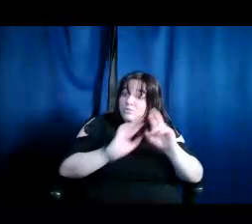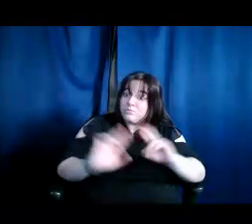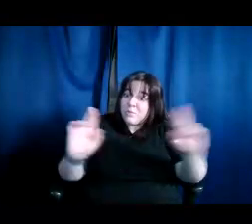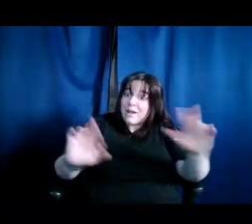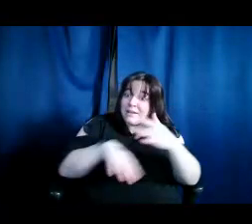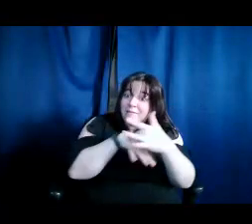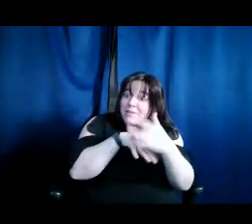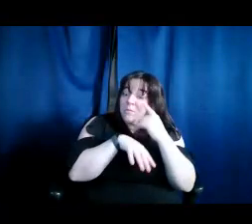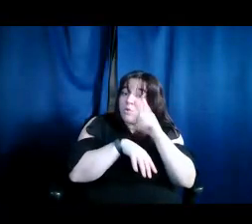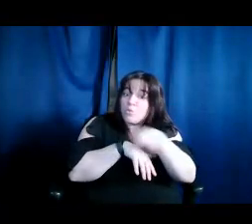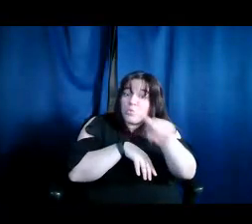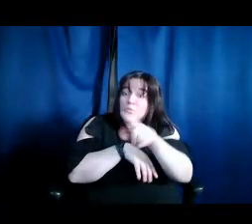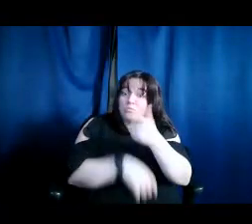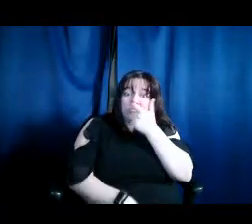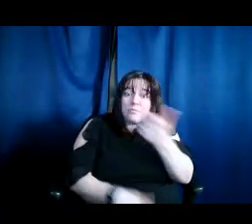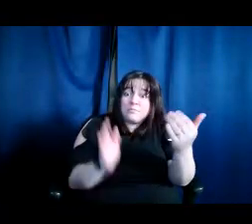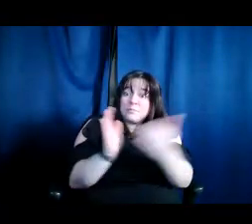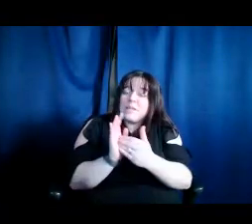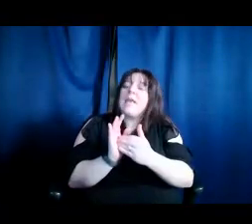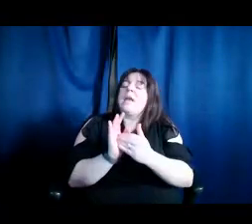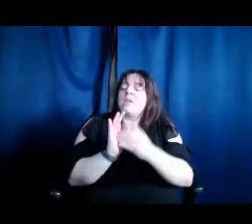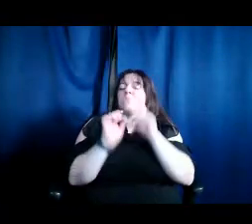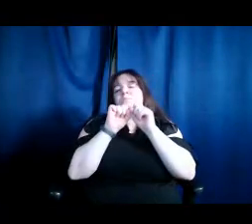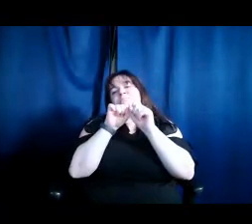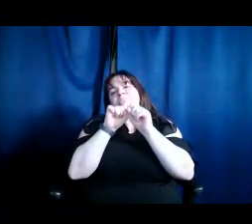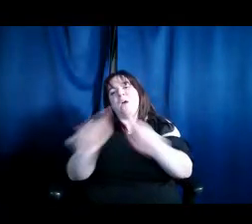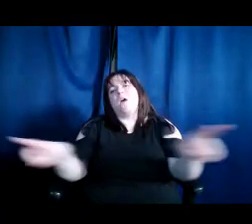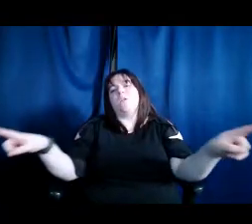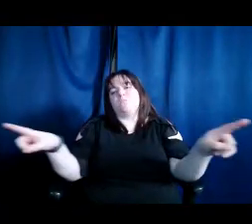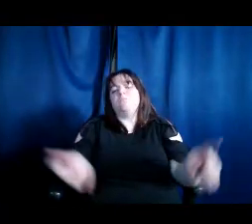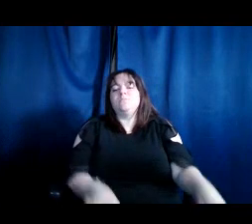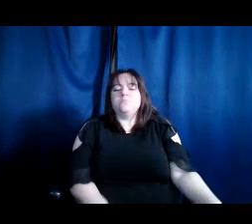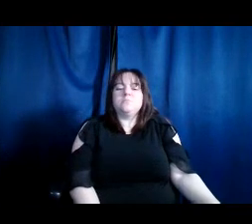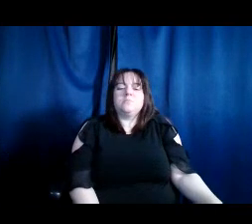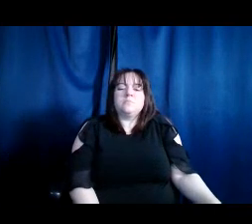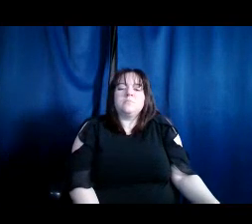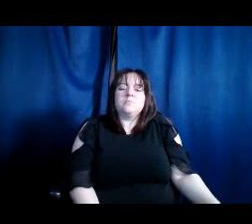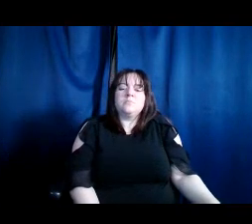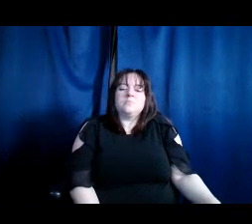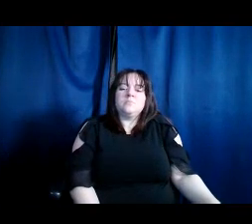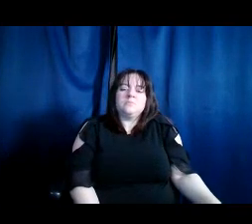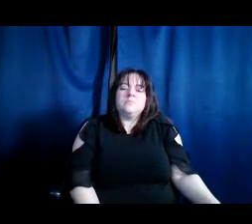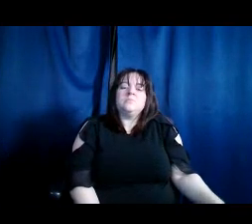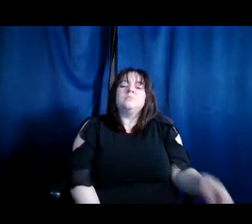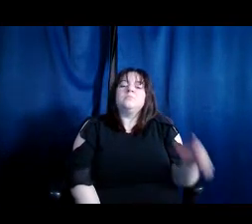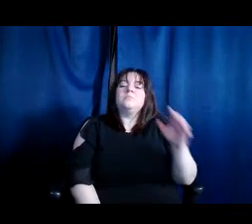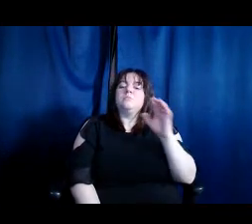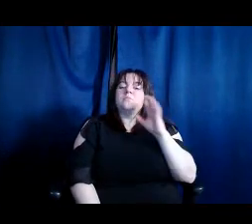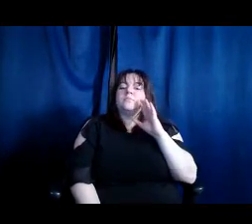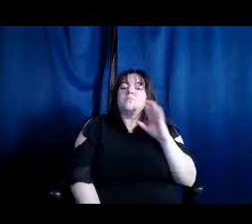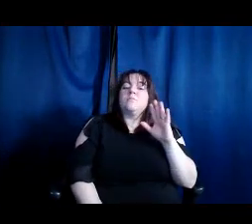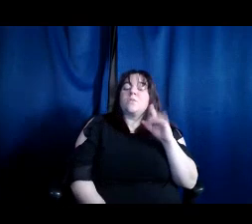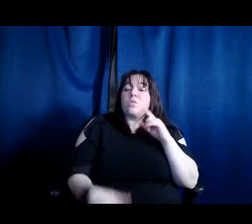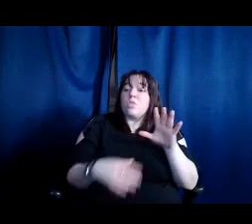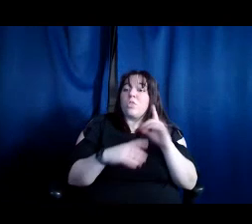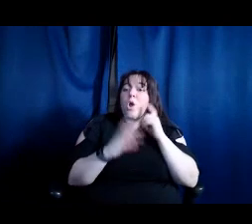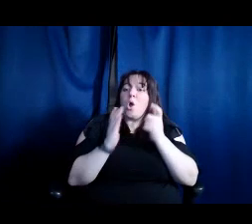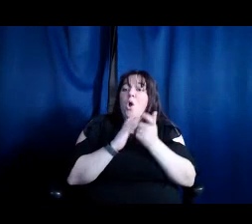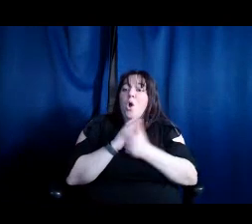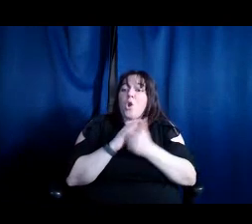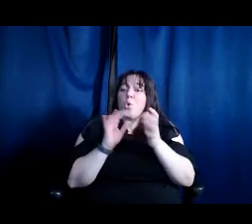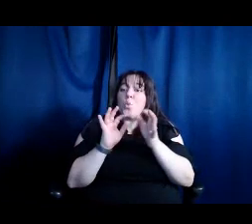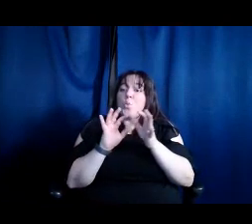All right, and then I think the next question I have here is, would the auto-generated captions for this